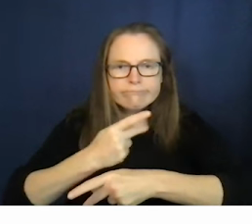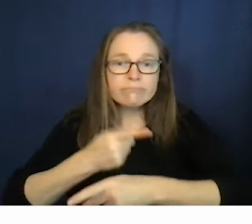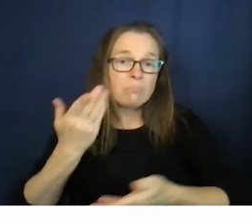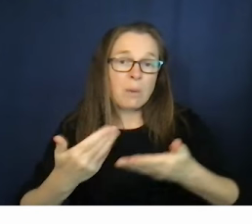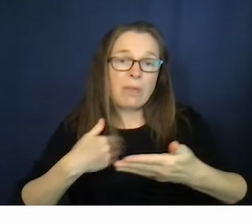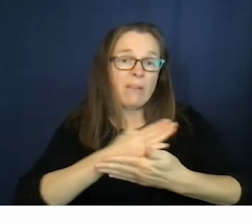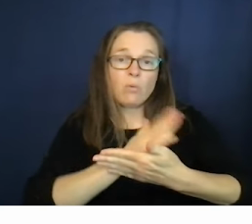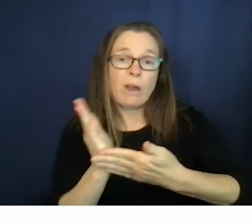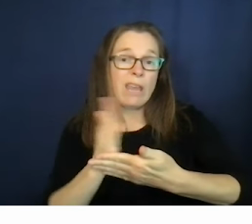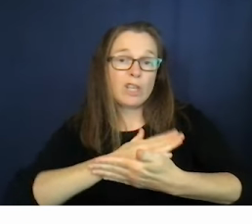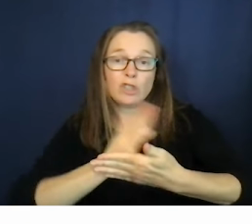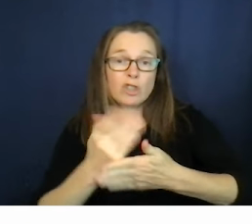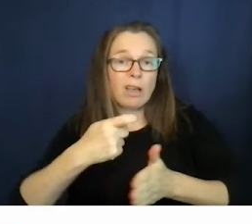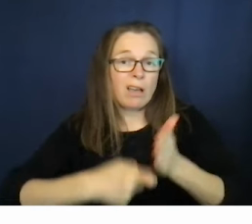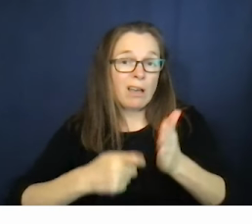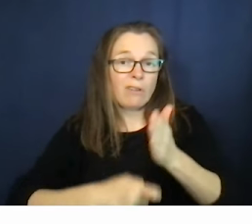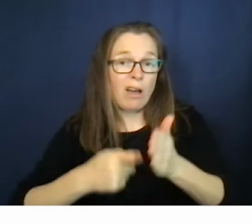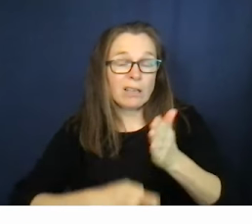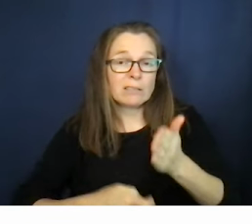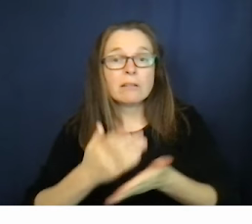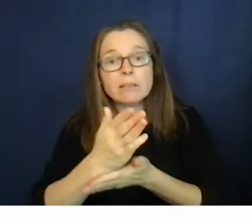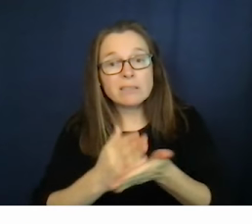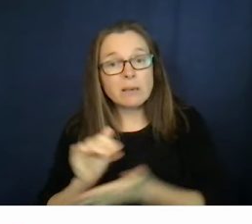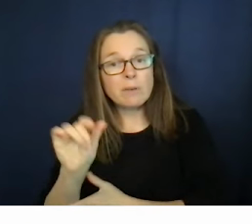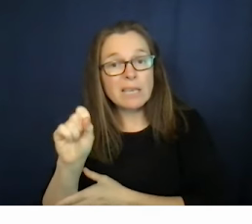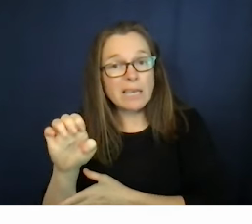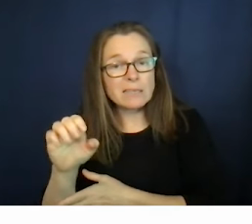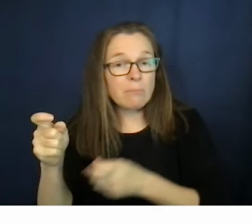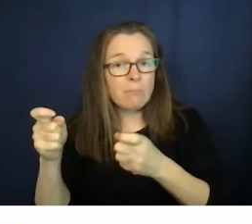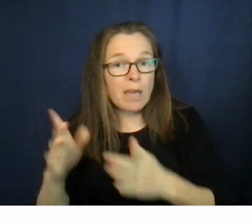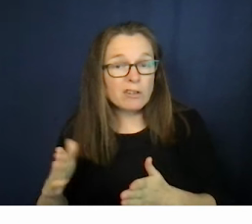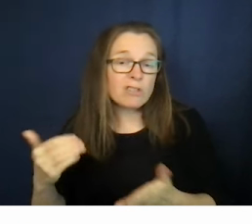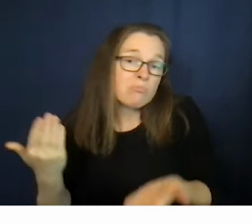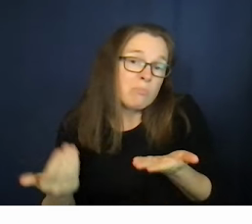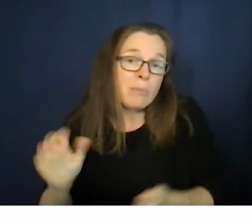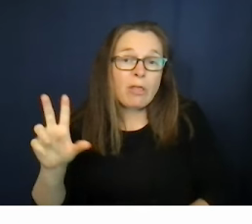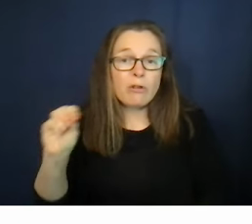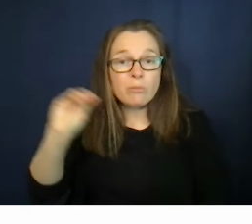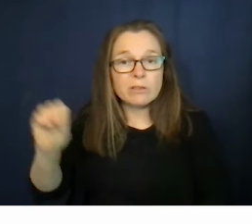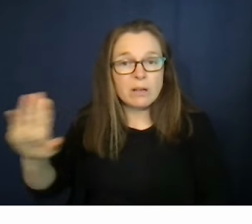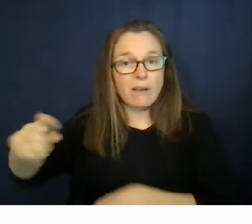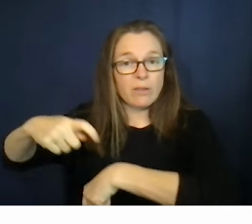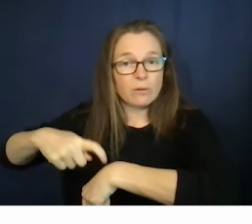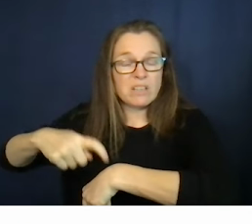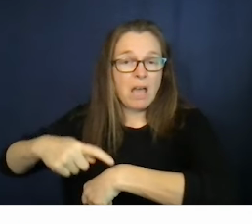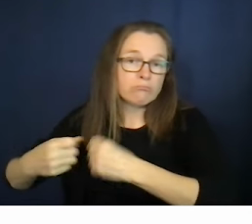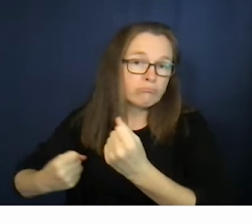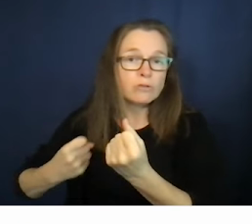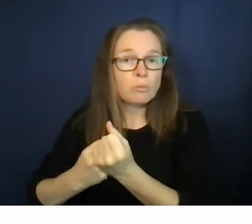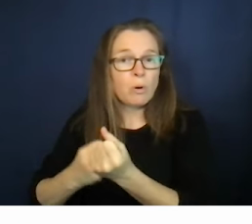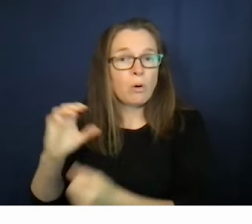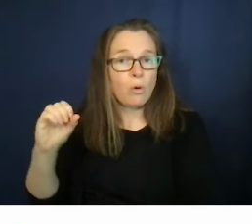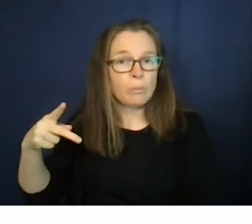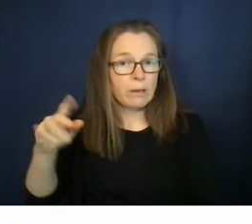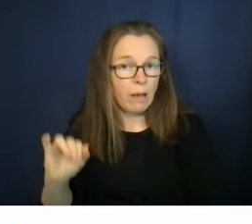on the size of the caseload. Some case managers may spend 30% of their time supporting